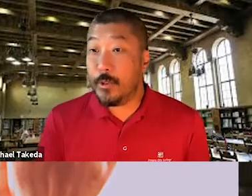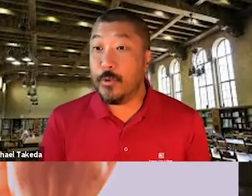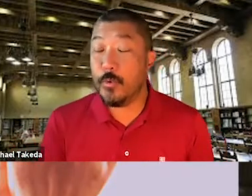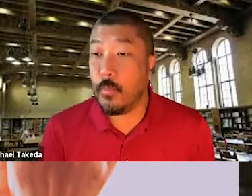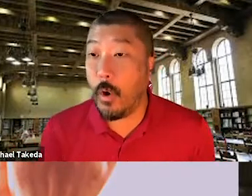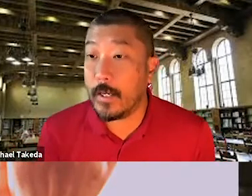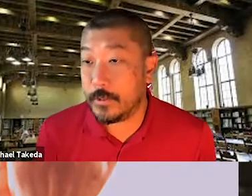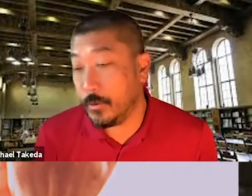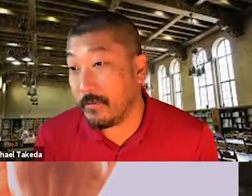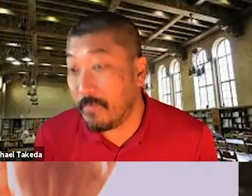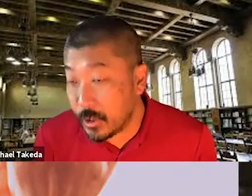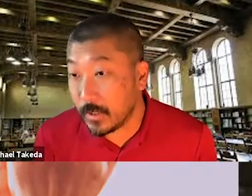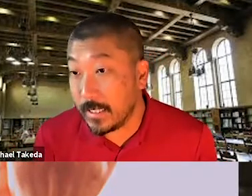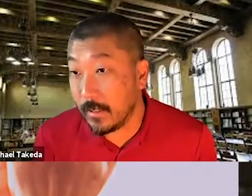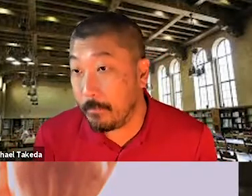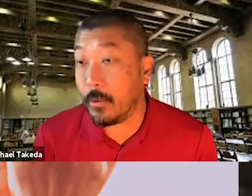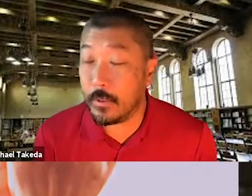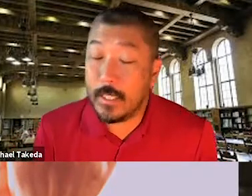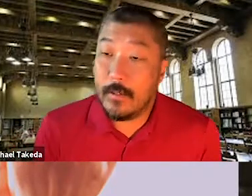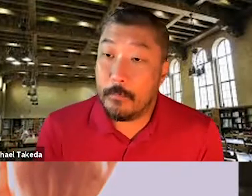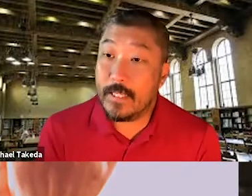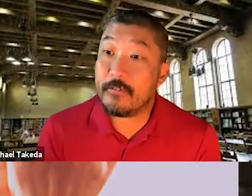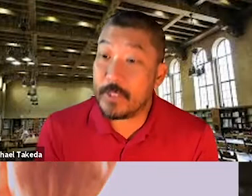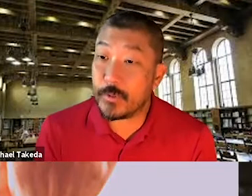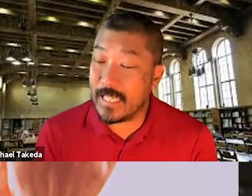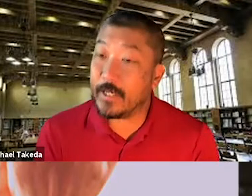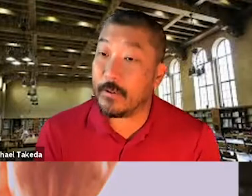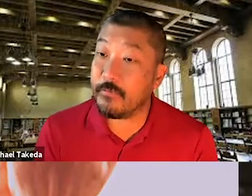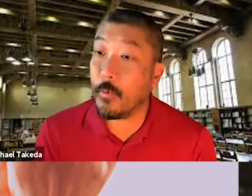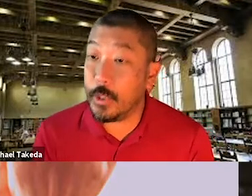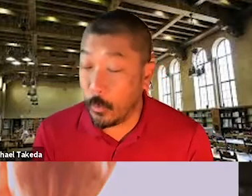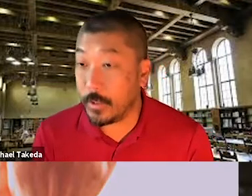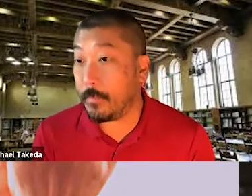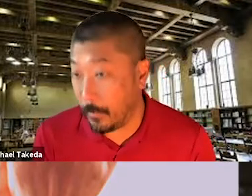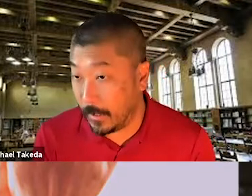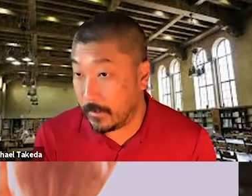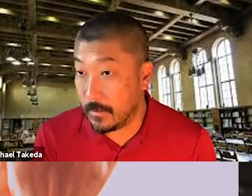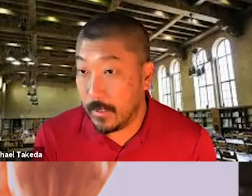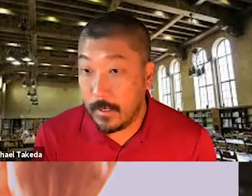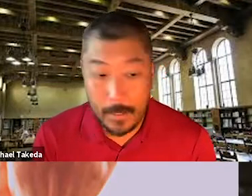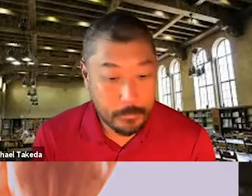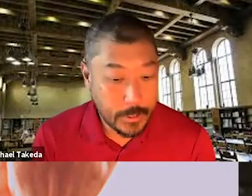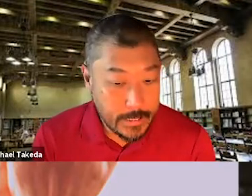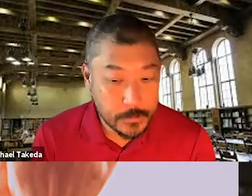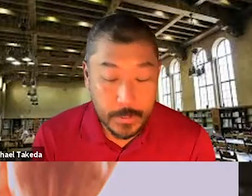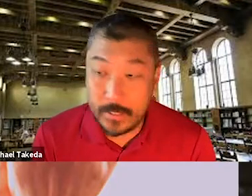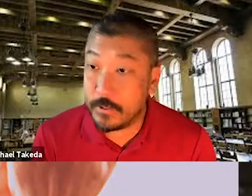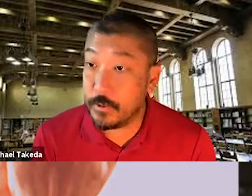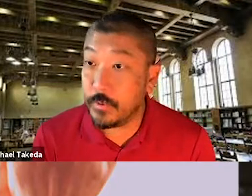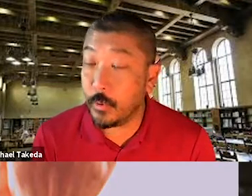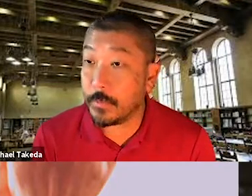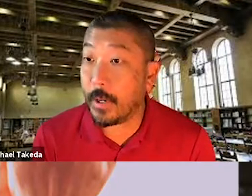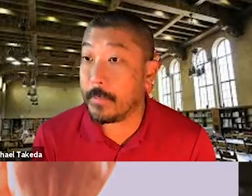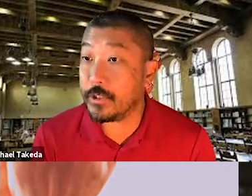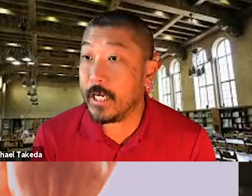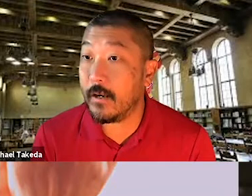if you want to officially be the official senator for your department, please speak